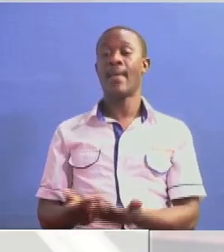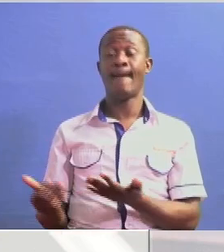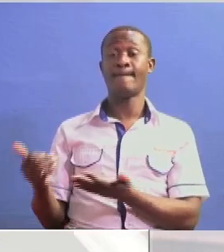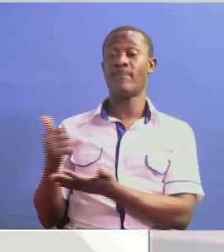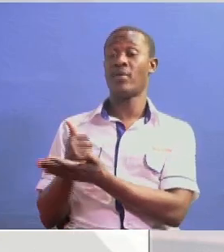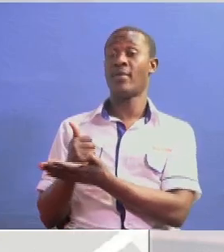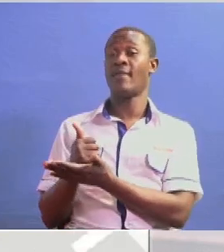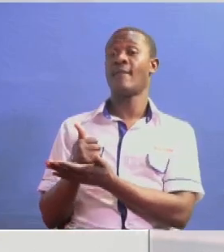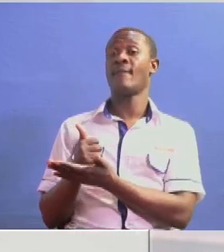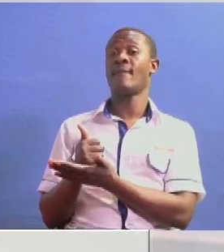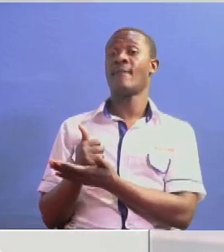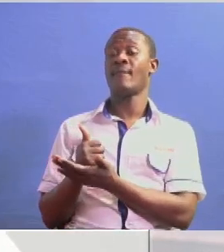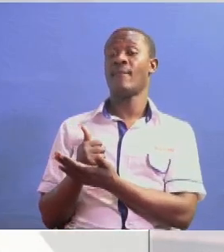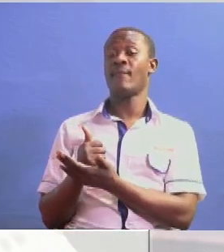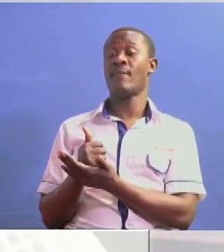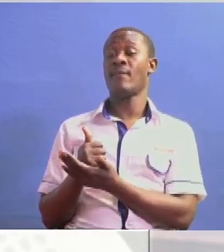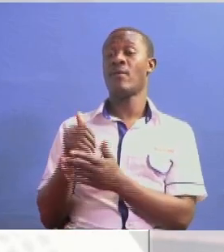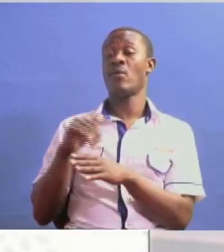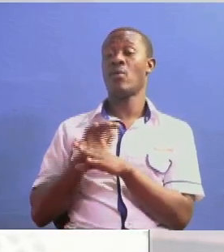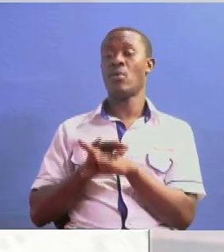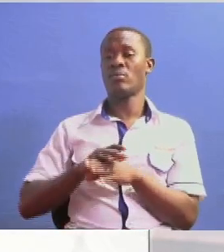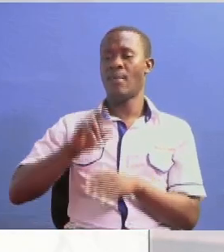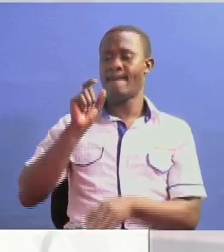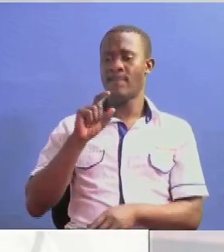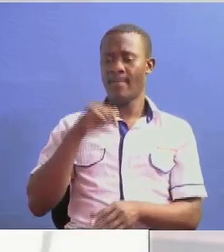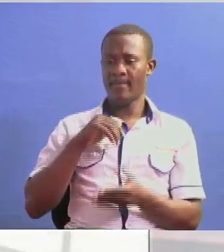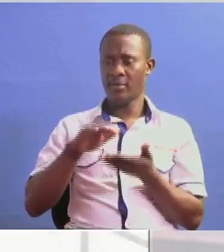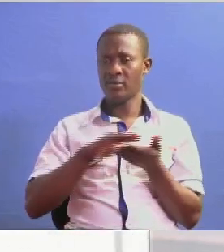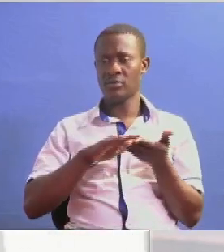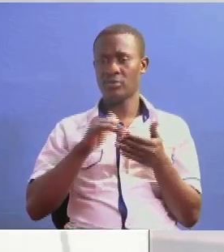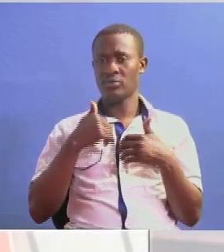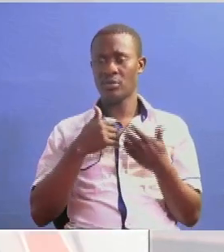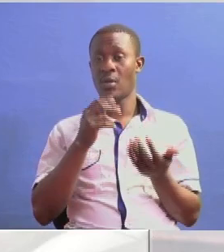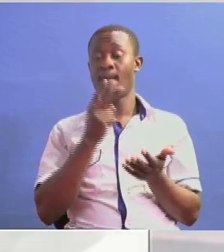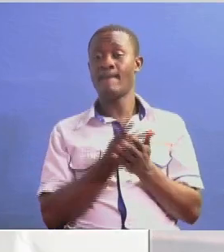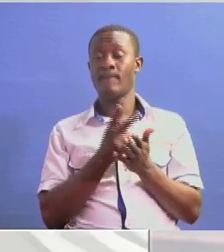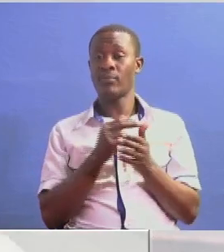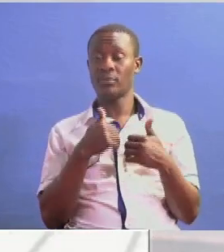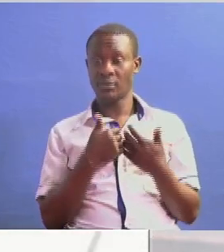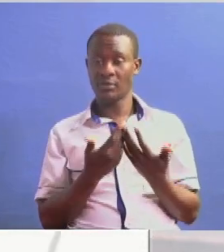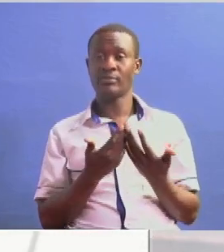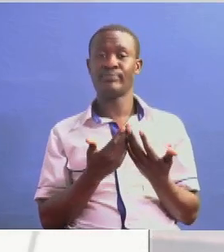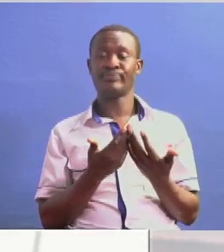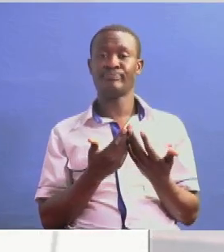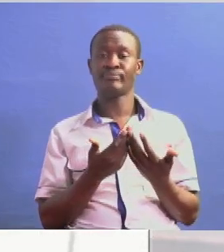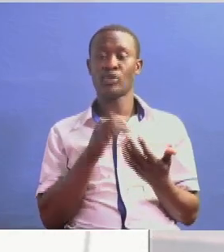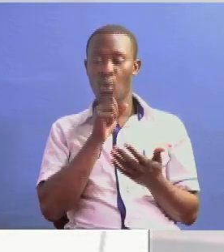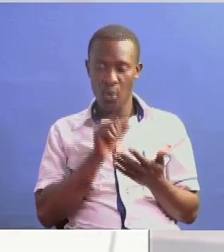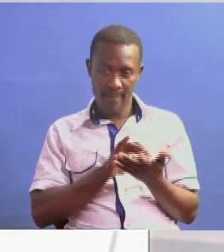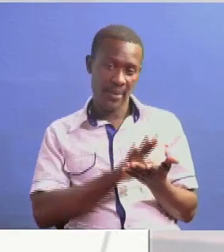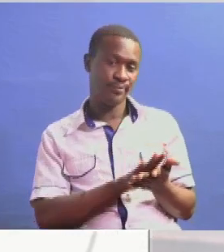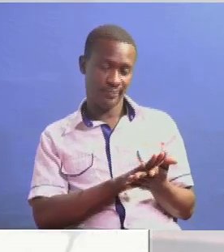employed and, on permanent basis and be, put under pensionable. Well, they